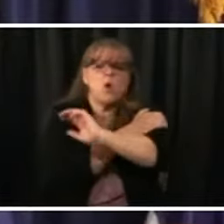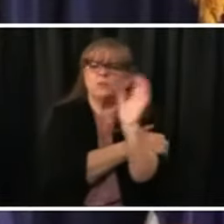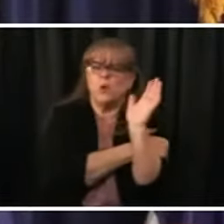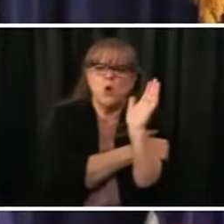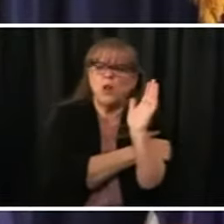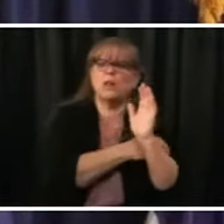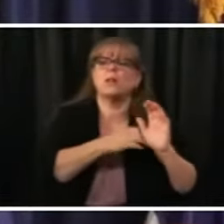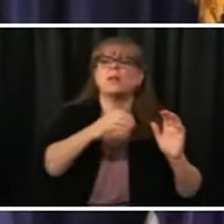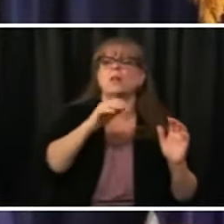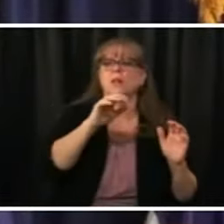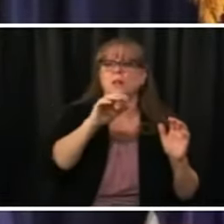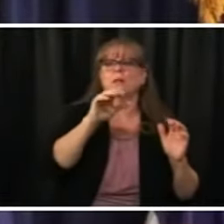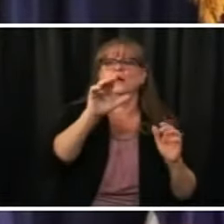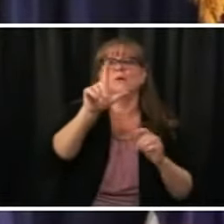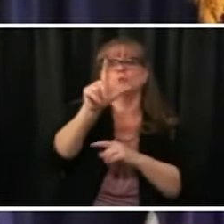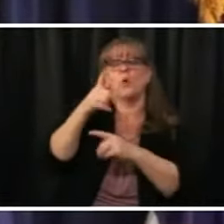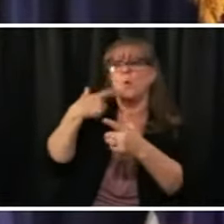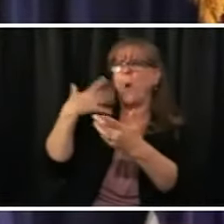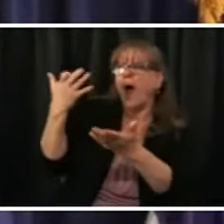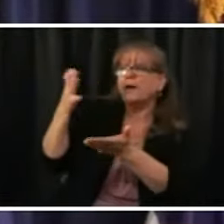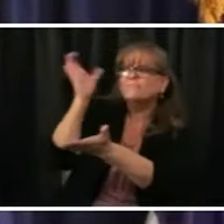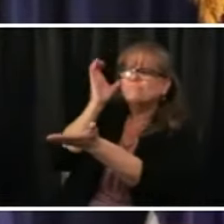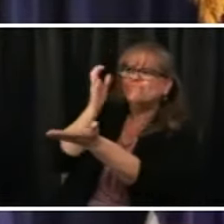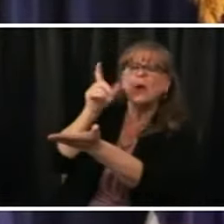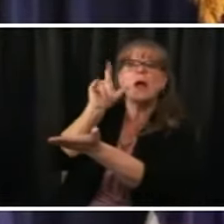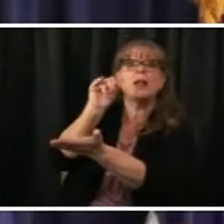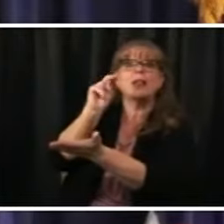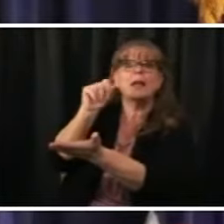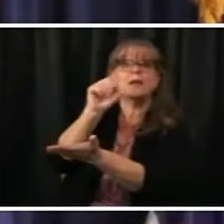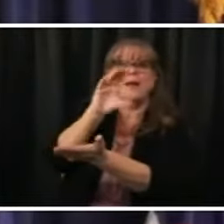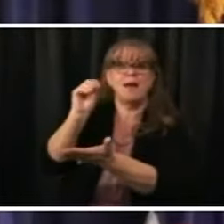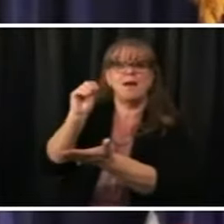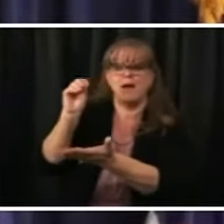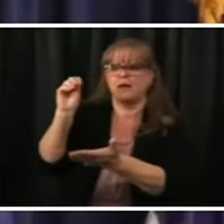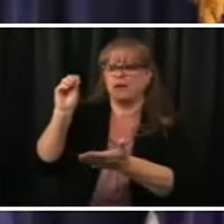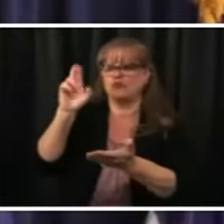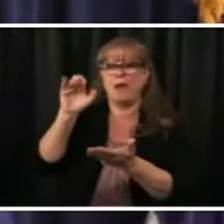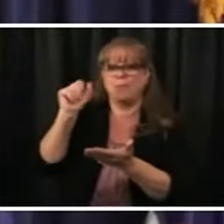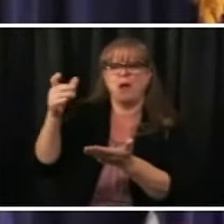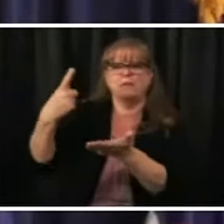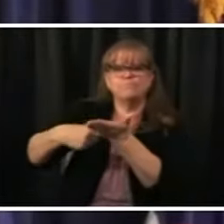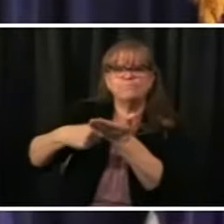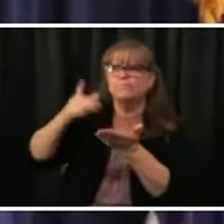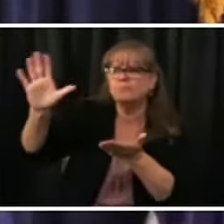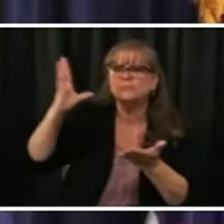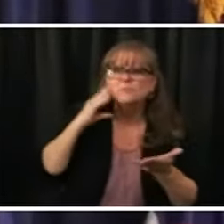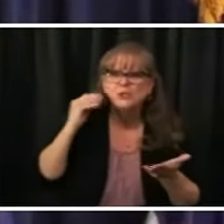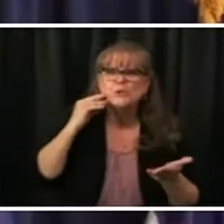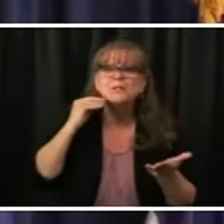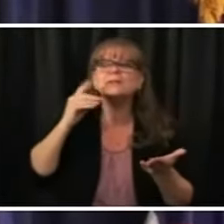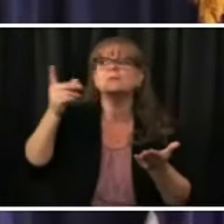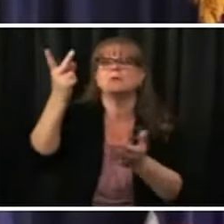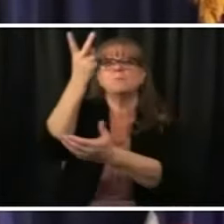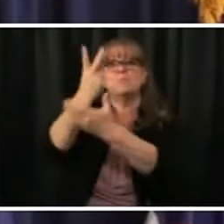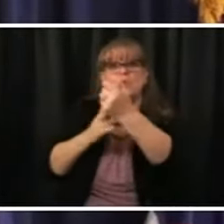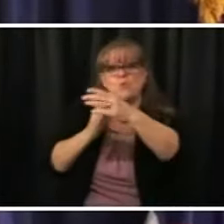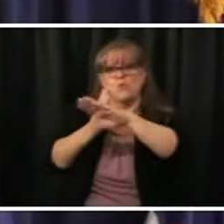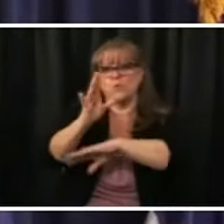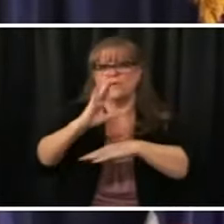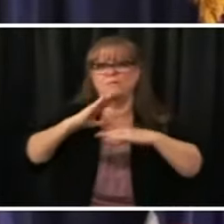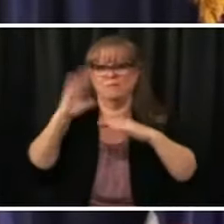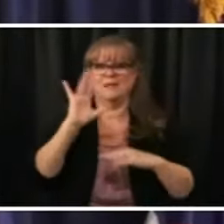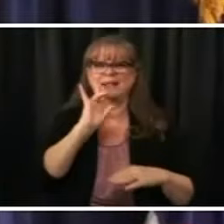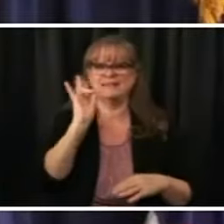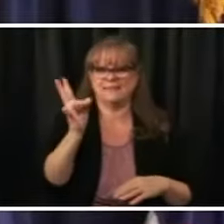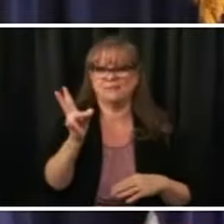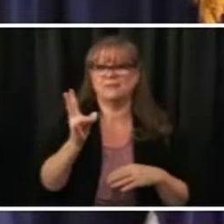if you're over 70, please get it. I was down in Pueblo the other day, and I was at a restaurant, and I